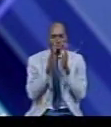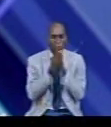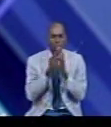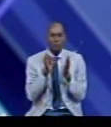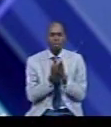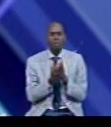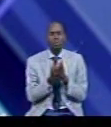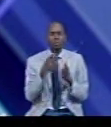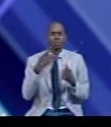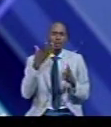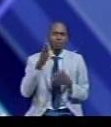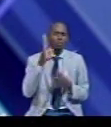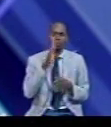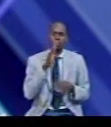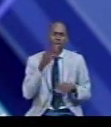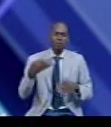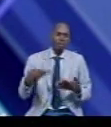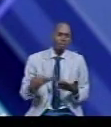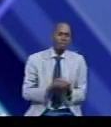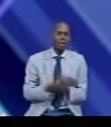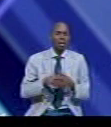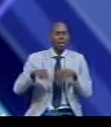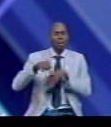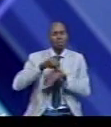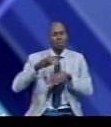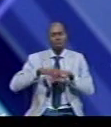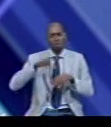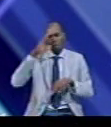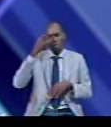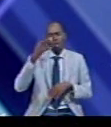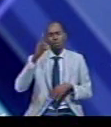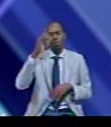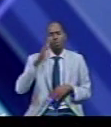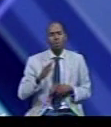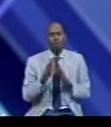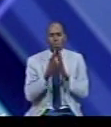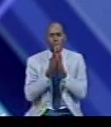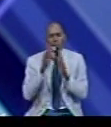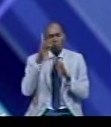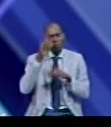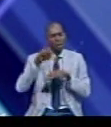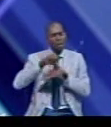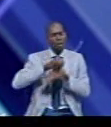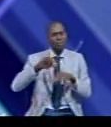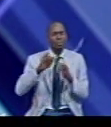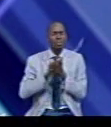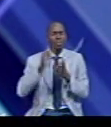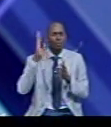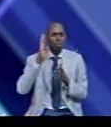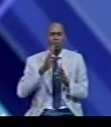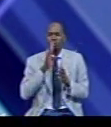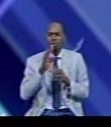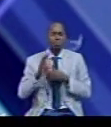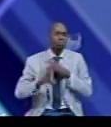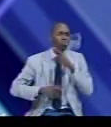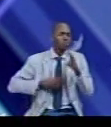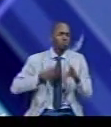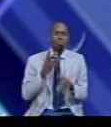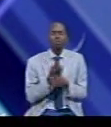fresh anointing. Let us pray for anointing that will be global, that will be able to do more than